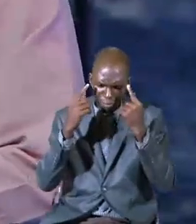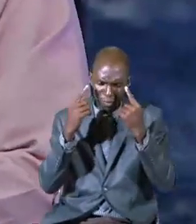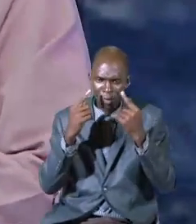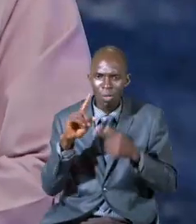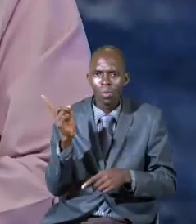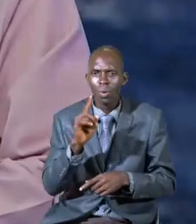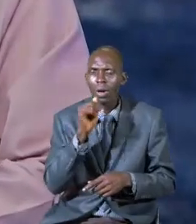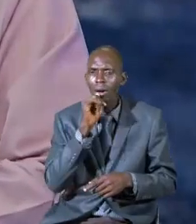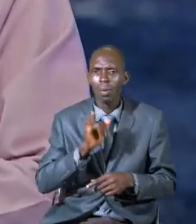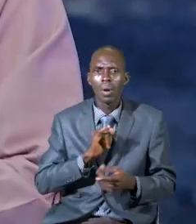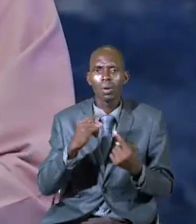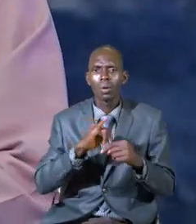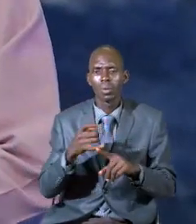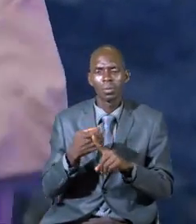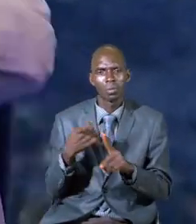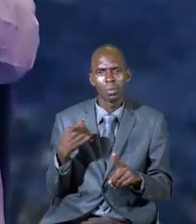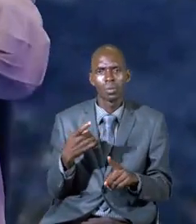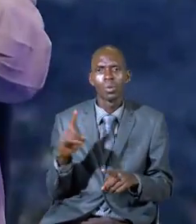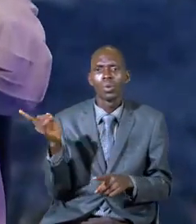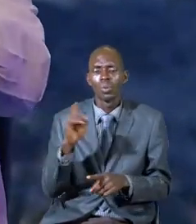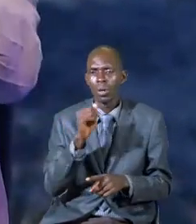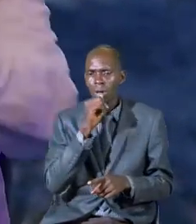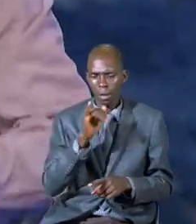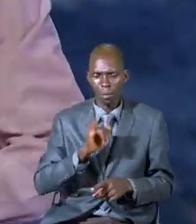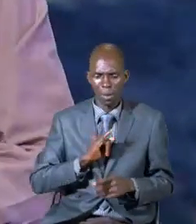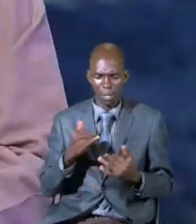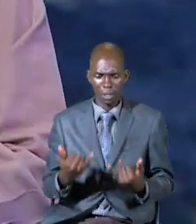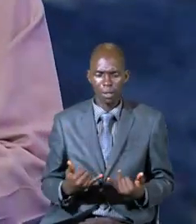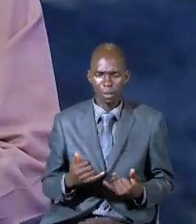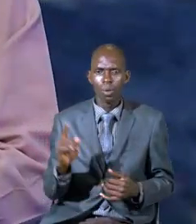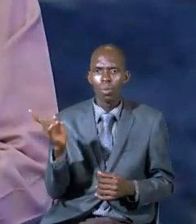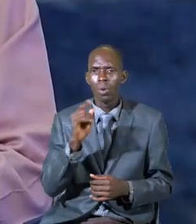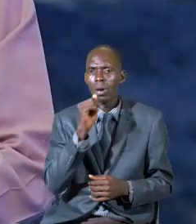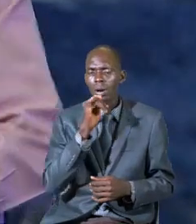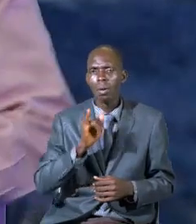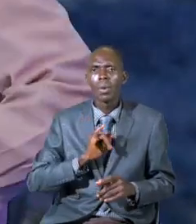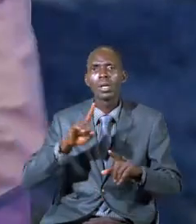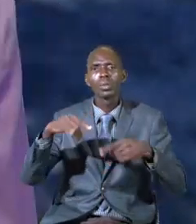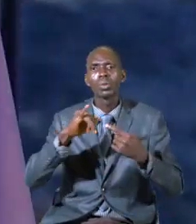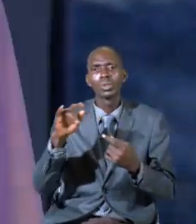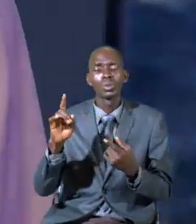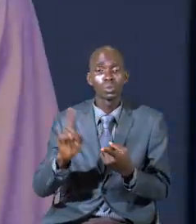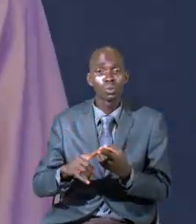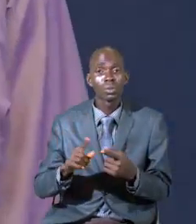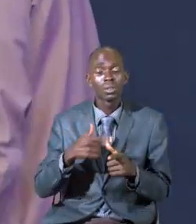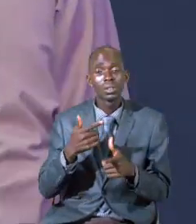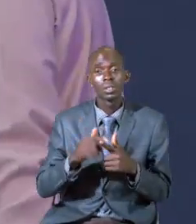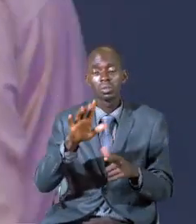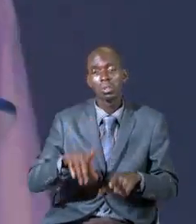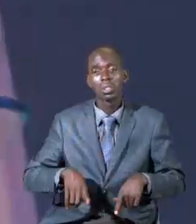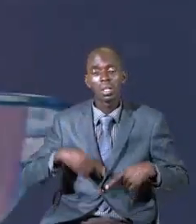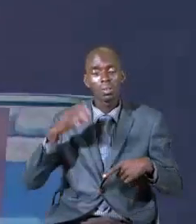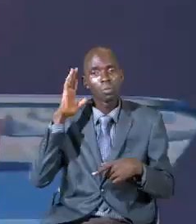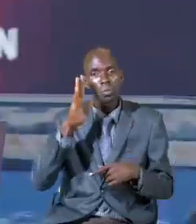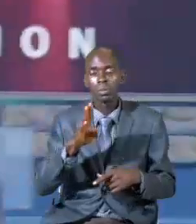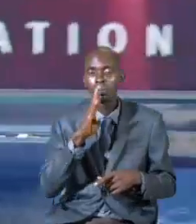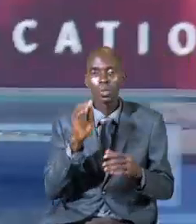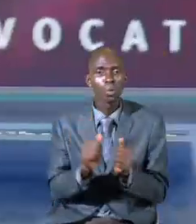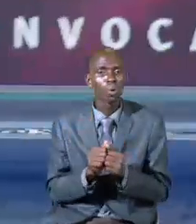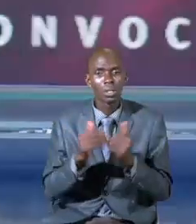I going to? Life will be meaningless. I've been following this path,